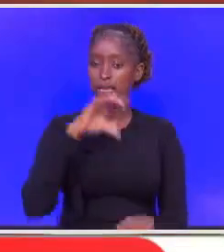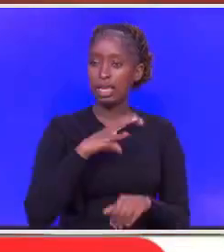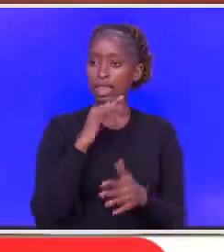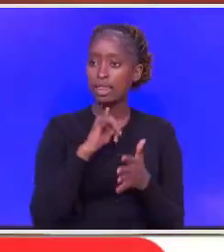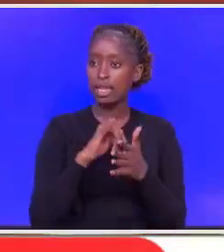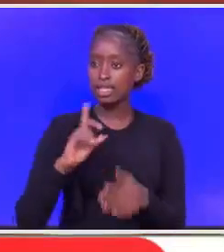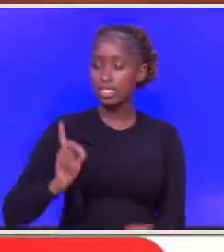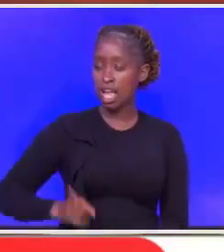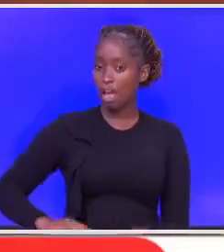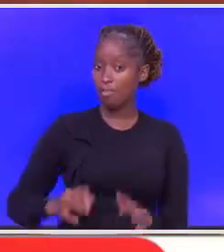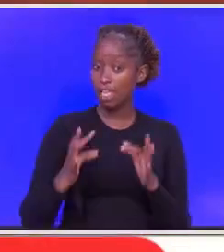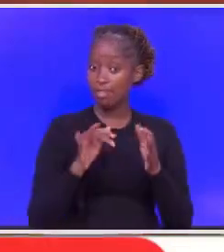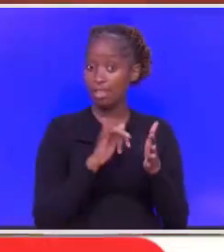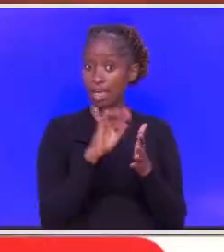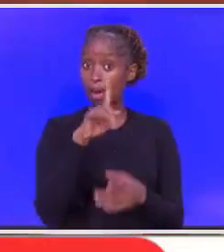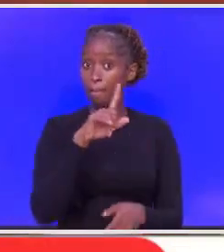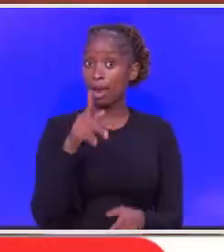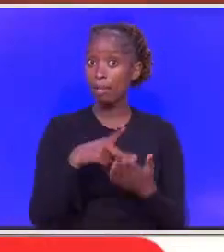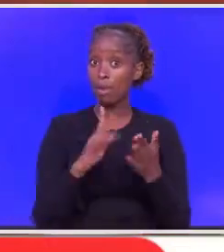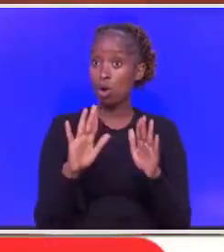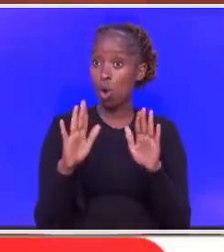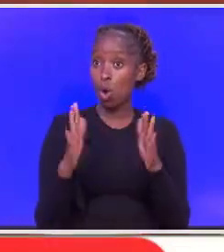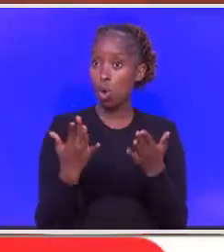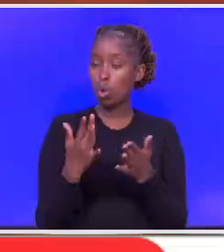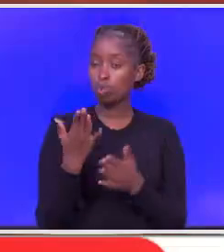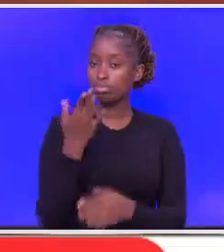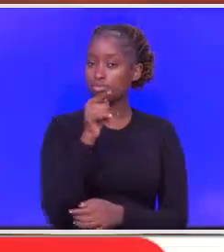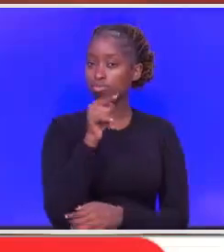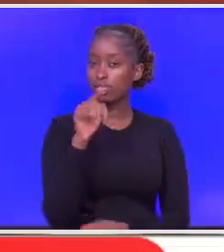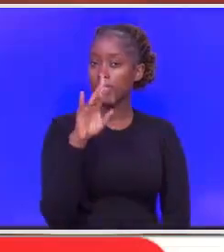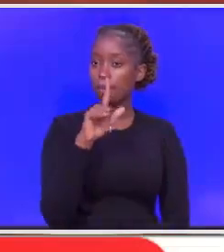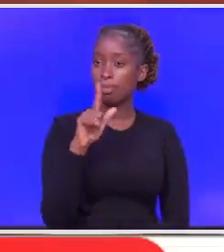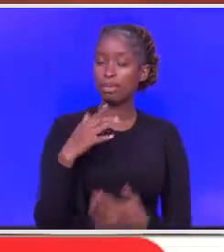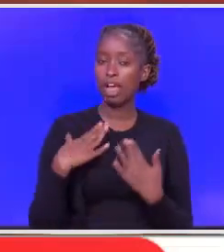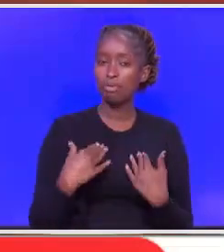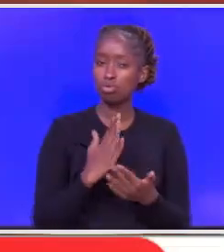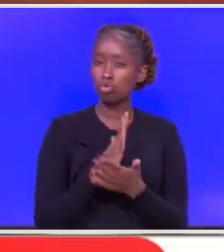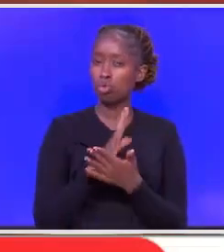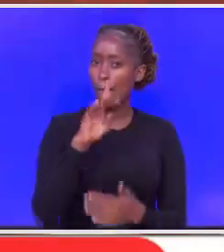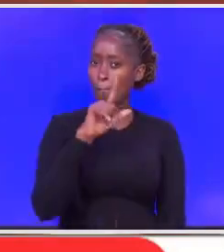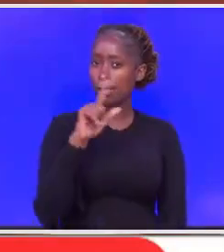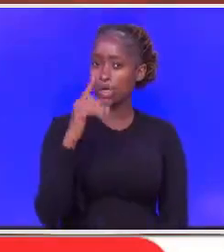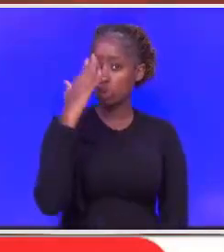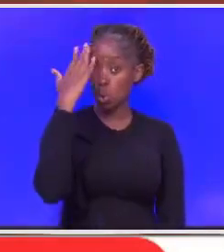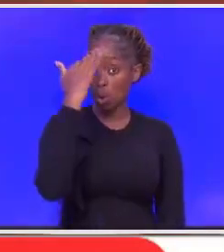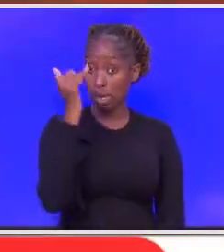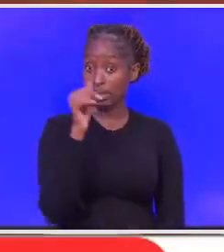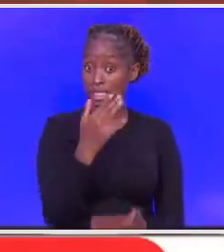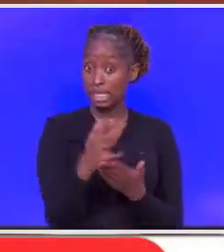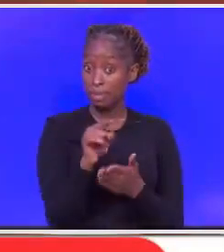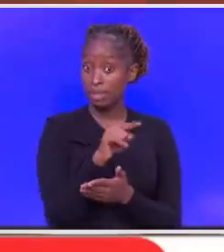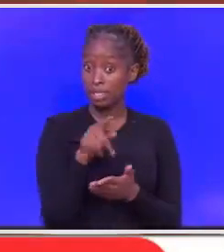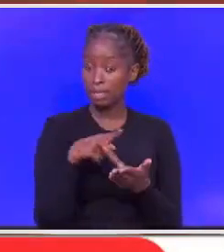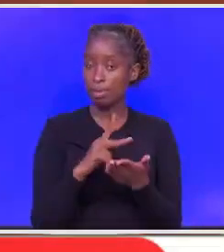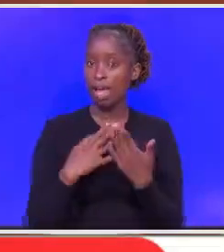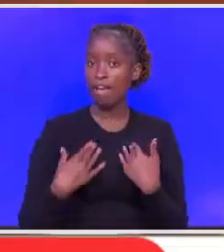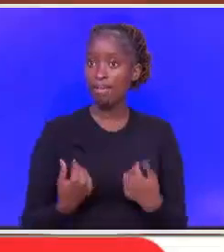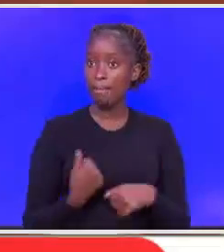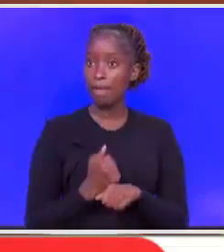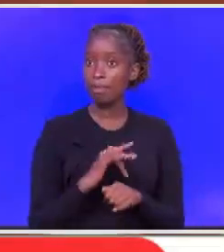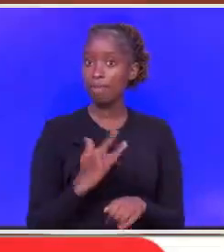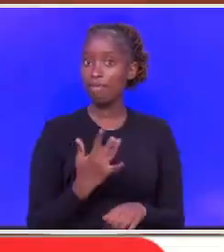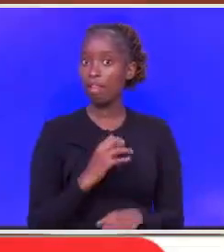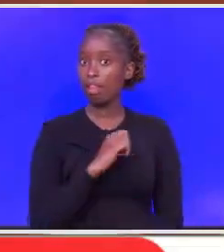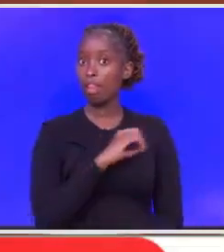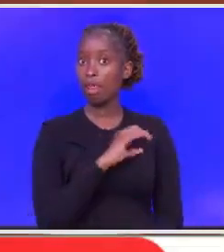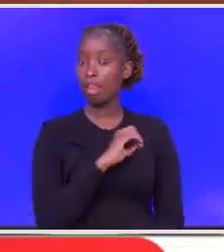been paid, not paid, or they were actually legitimate bills? Because, Chair, some of these payments have scared me. I swear in